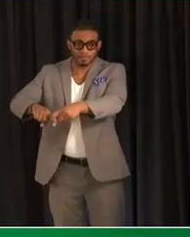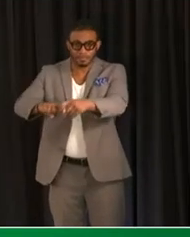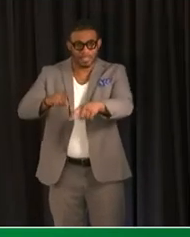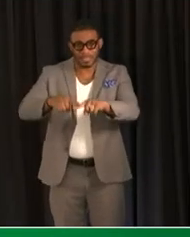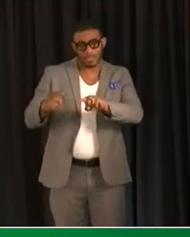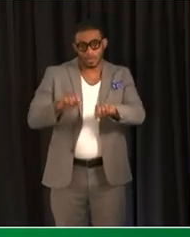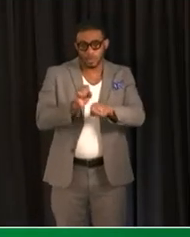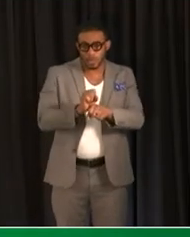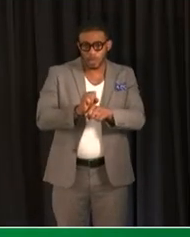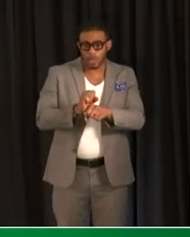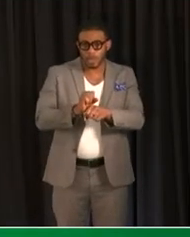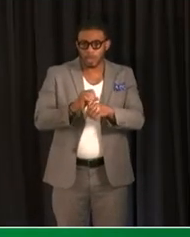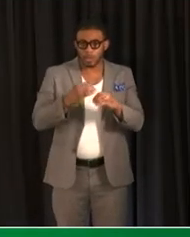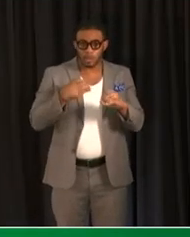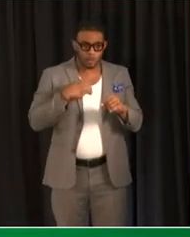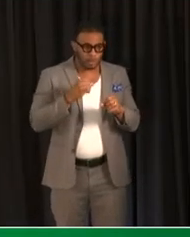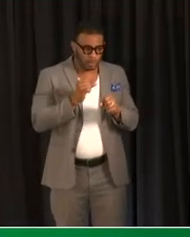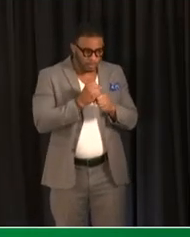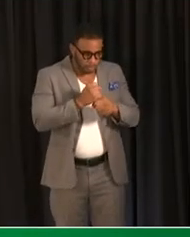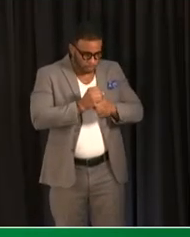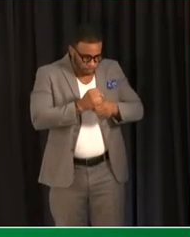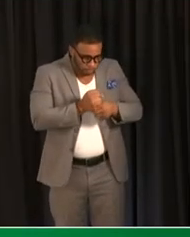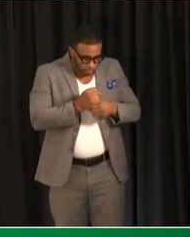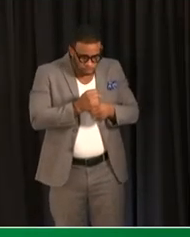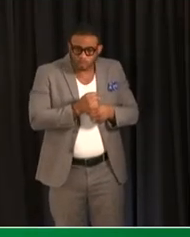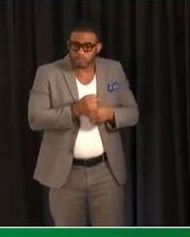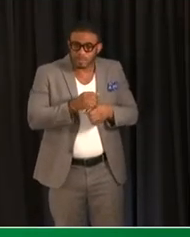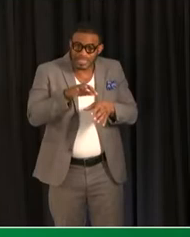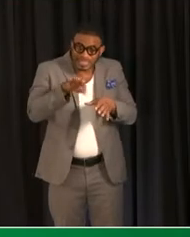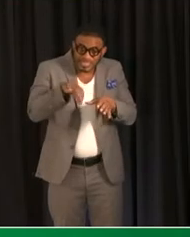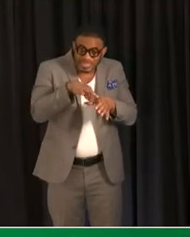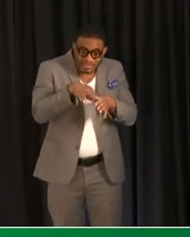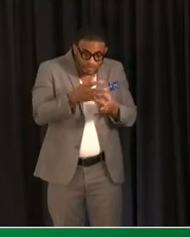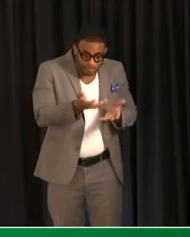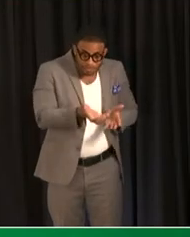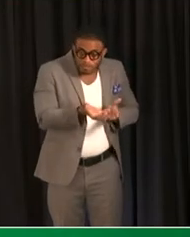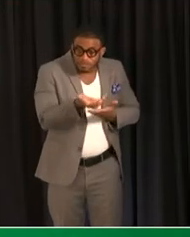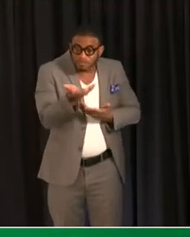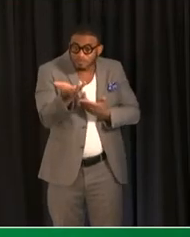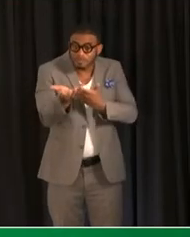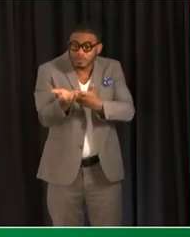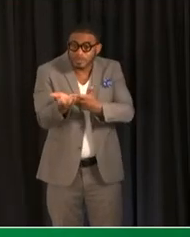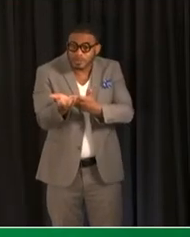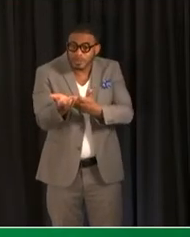store we also prepare some herbal teas with